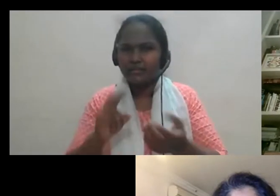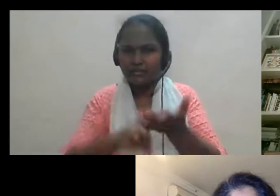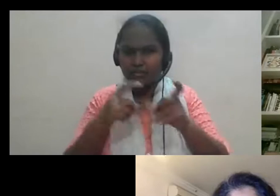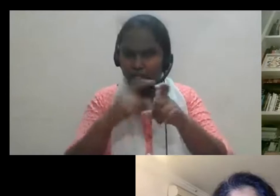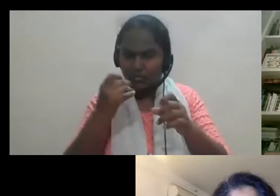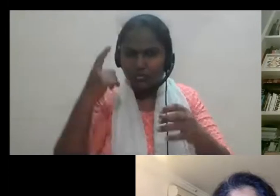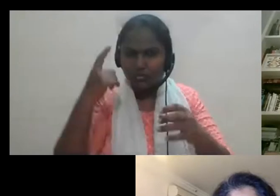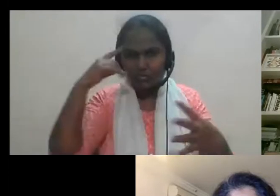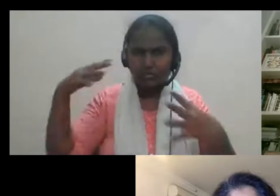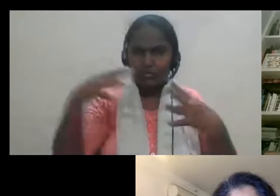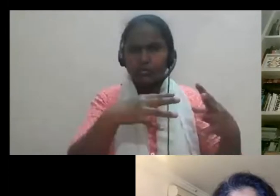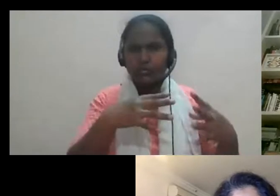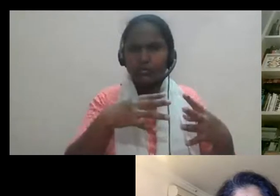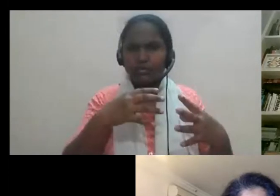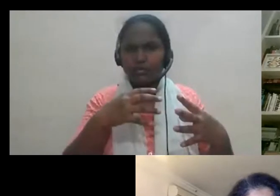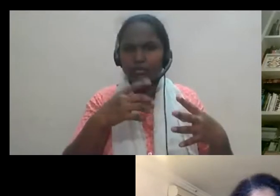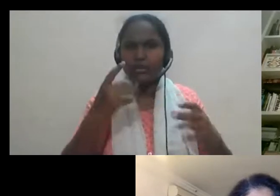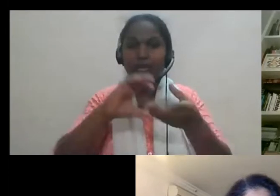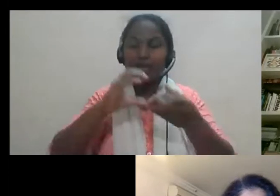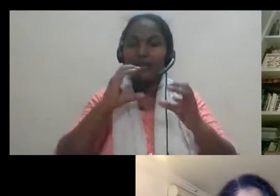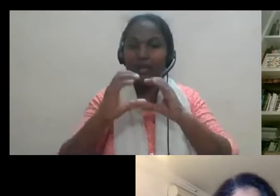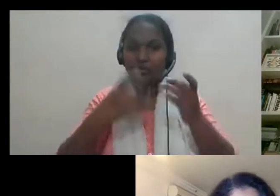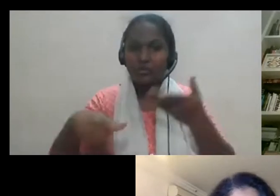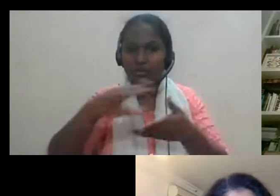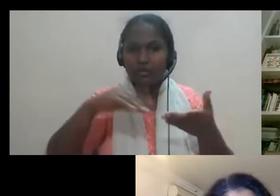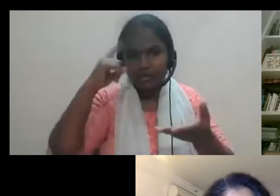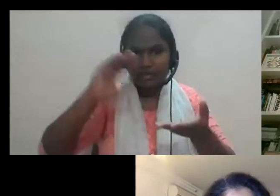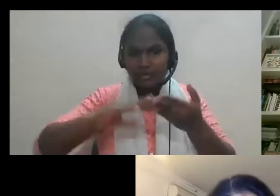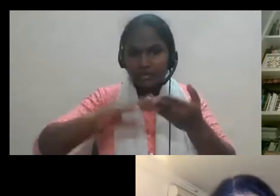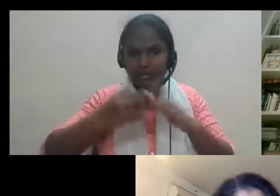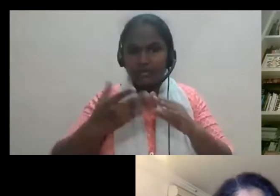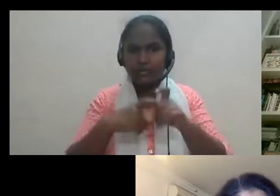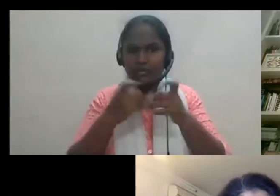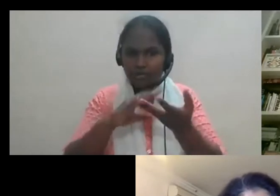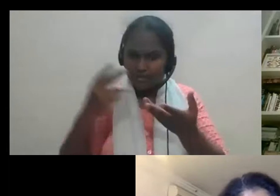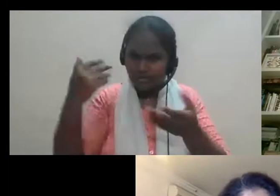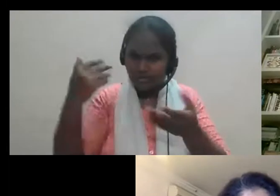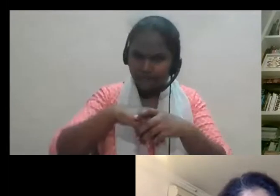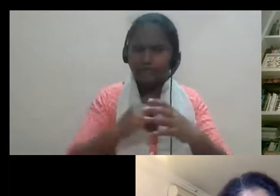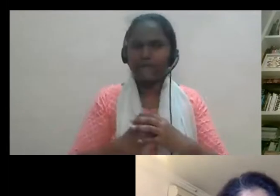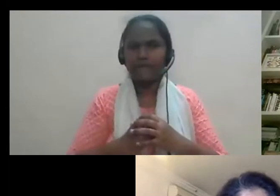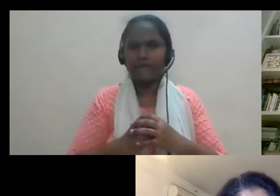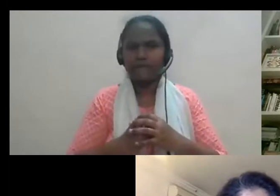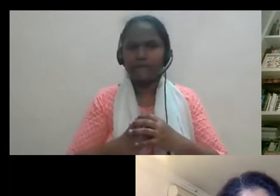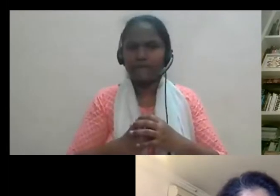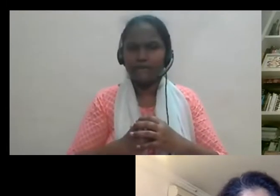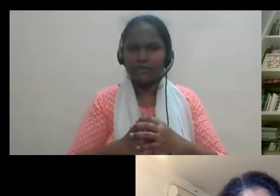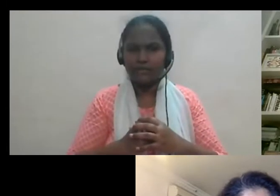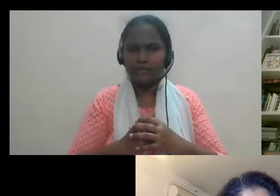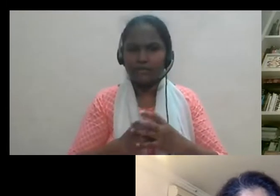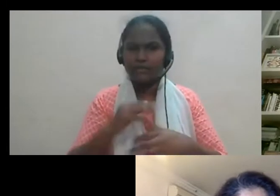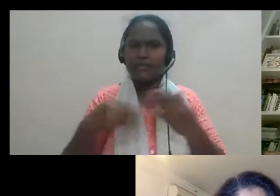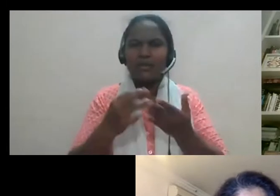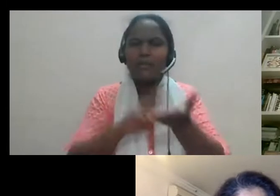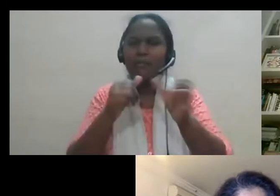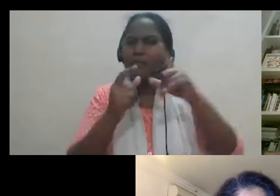violence towards a Qom community in the north of Argentina. And so it's not a matter of,